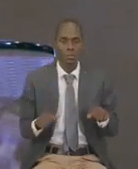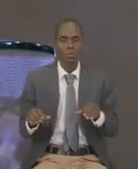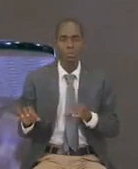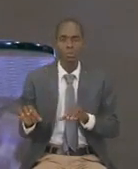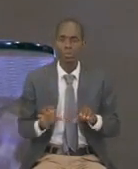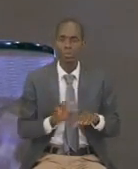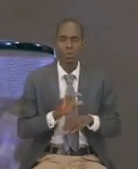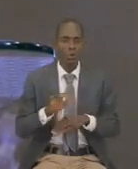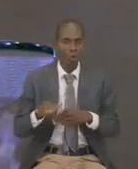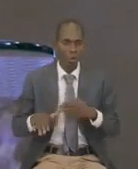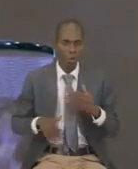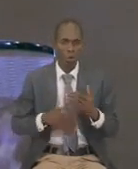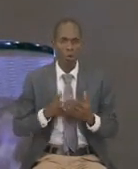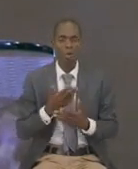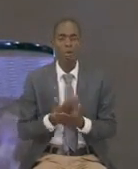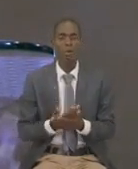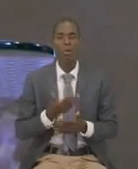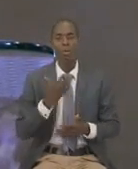do